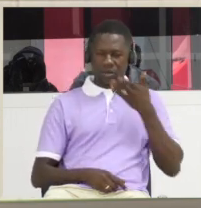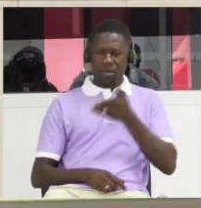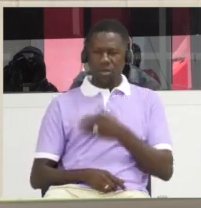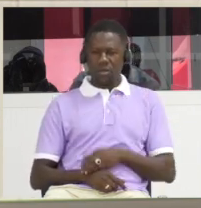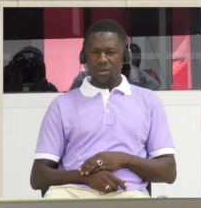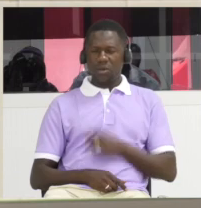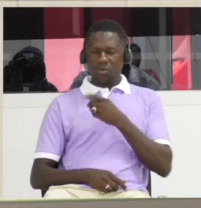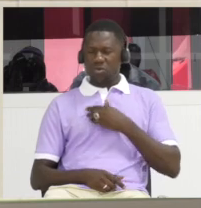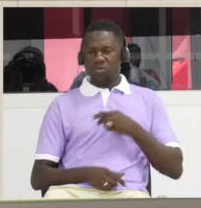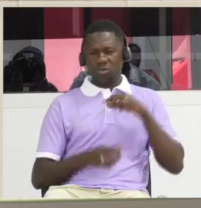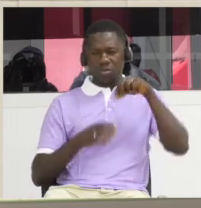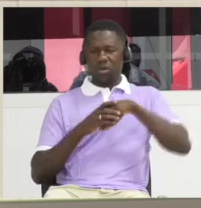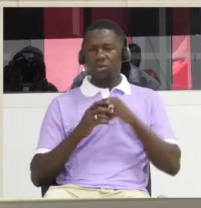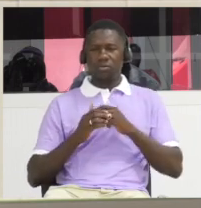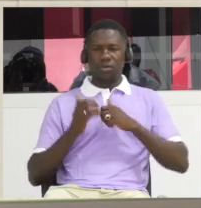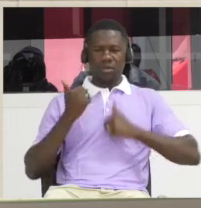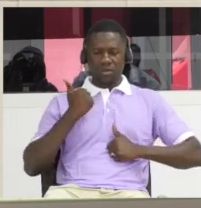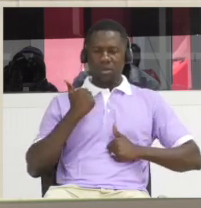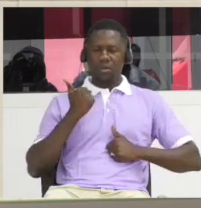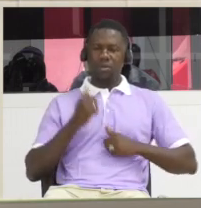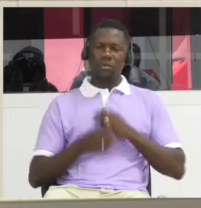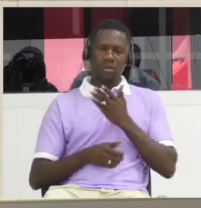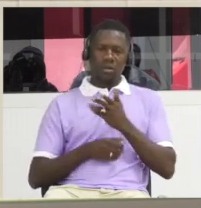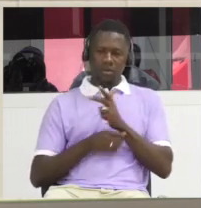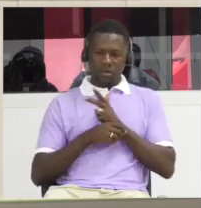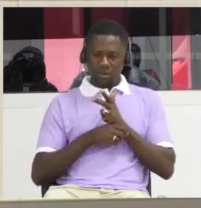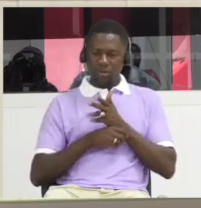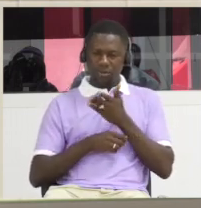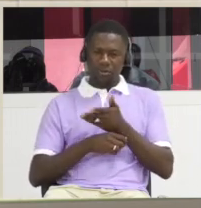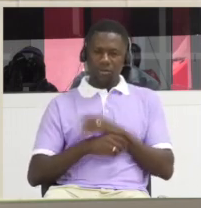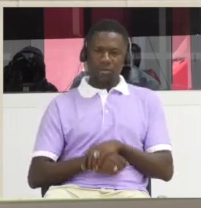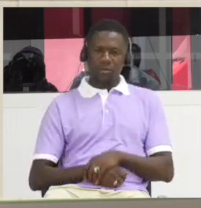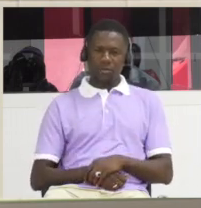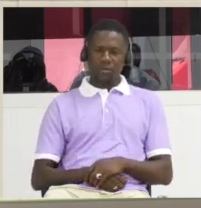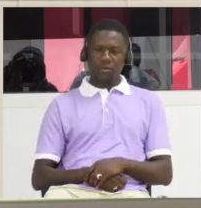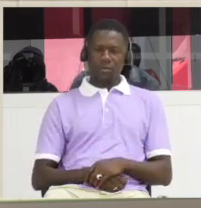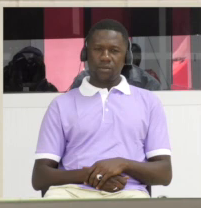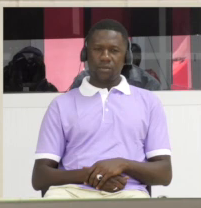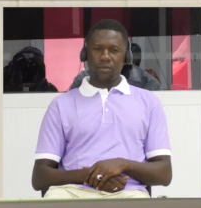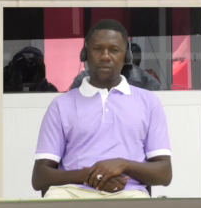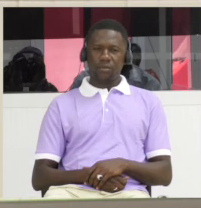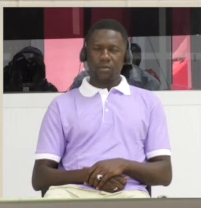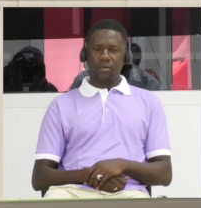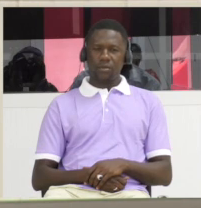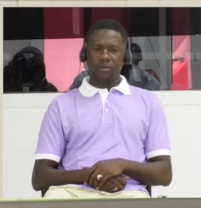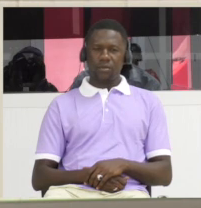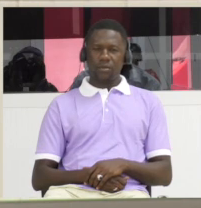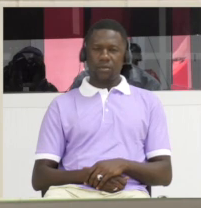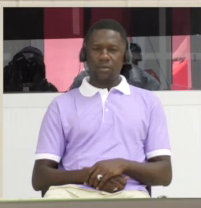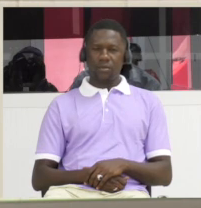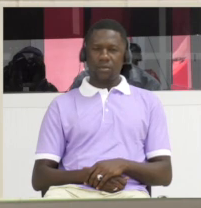So, after this time, were the coupists already at State House or